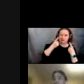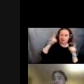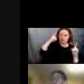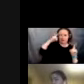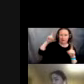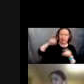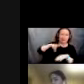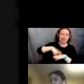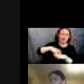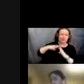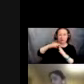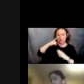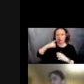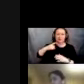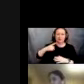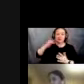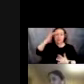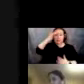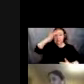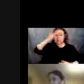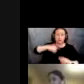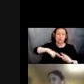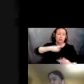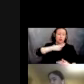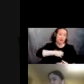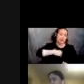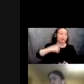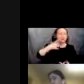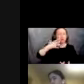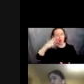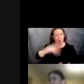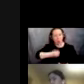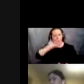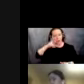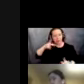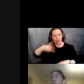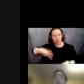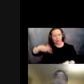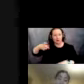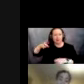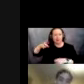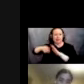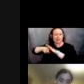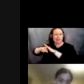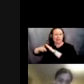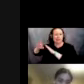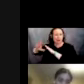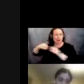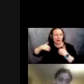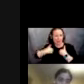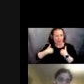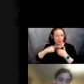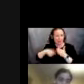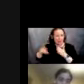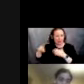disease, starvation. You know, white people were taking away their animals that they needed to live on, and so forth. And